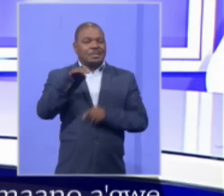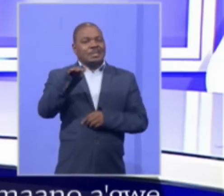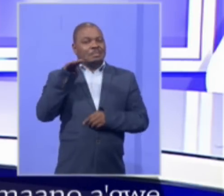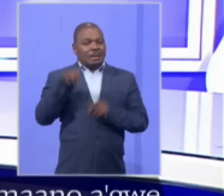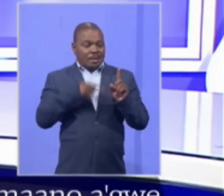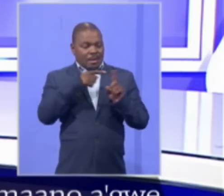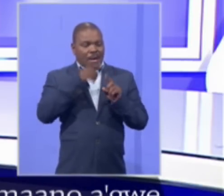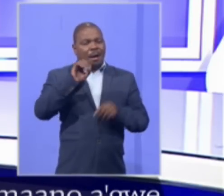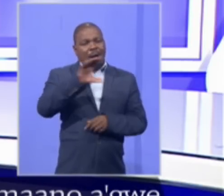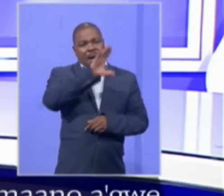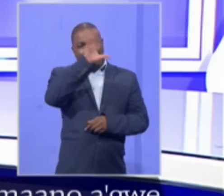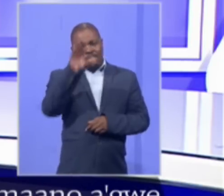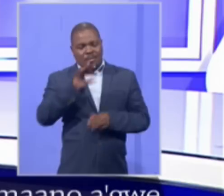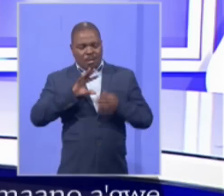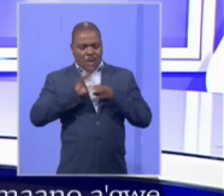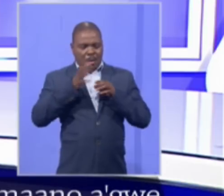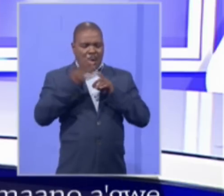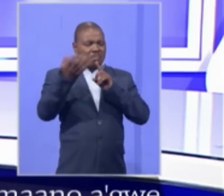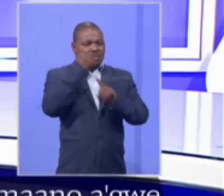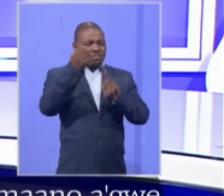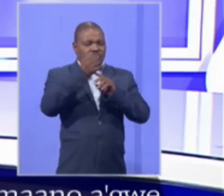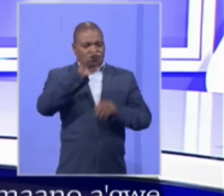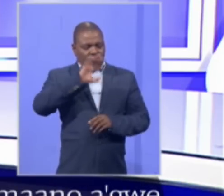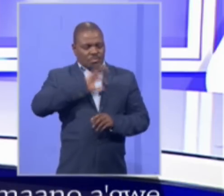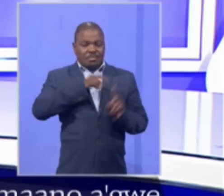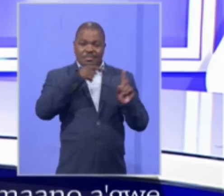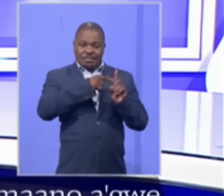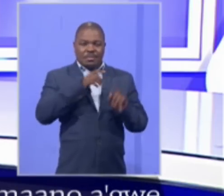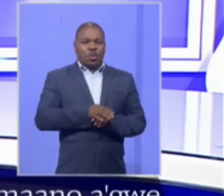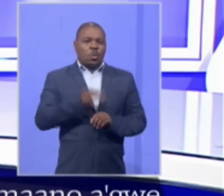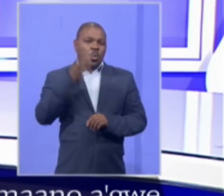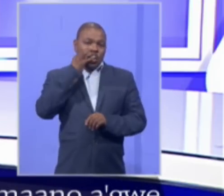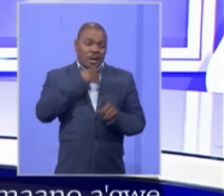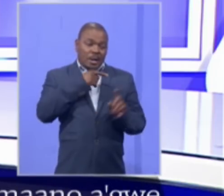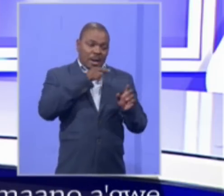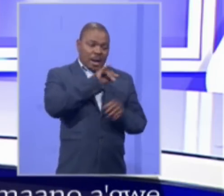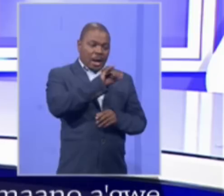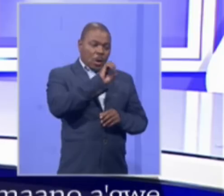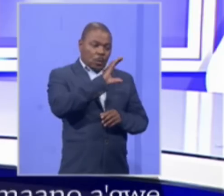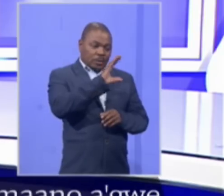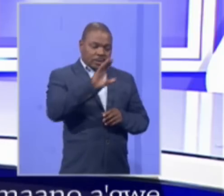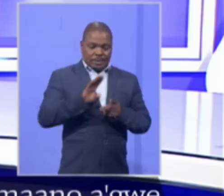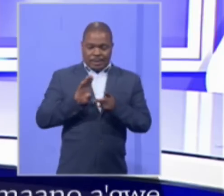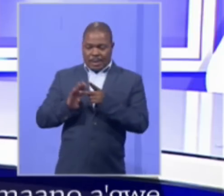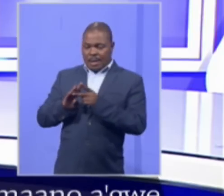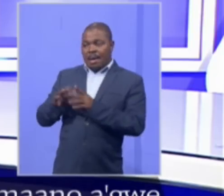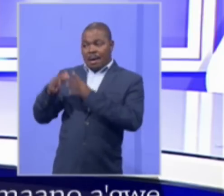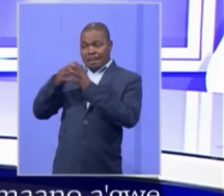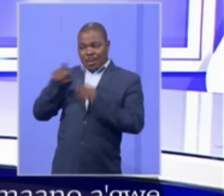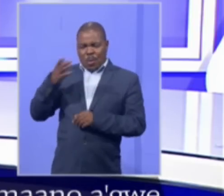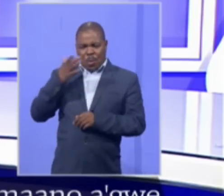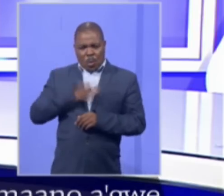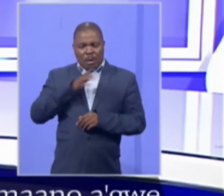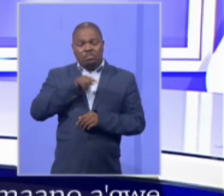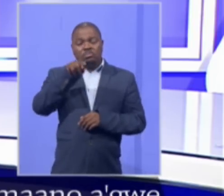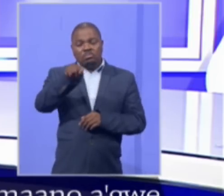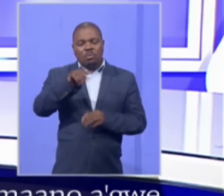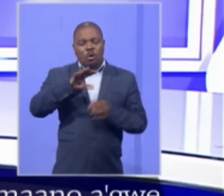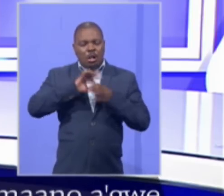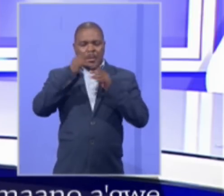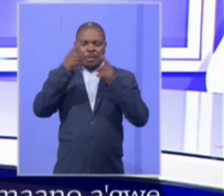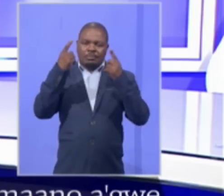ya Afrika ya di-Olimpiki o re bobedi IOC le United States ba rata go bona dipapadi tšeo di atlega mo